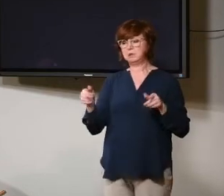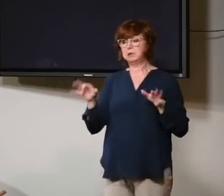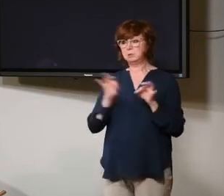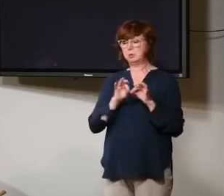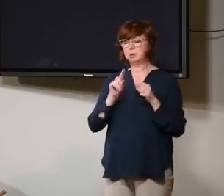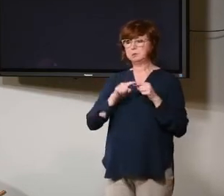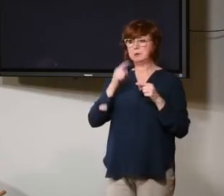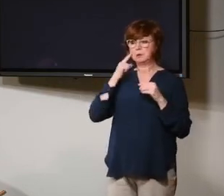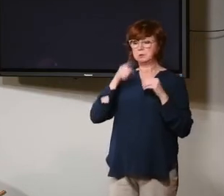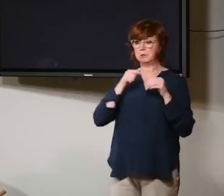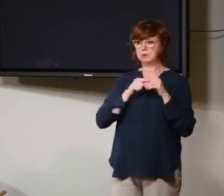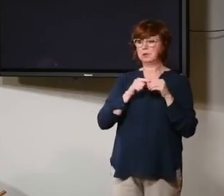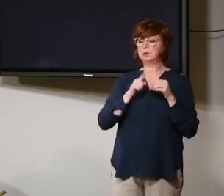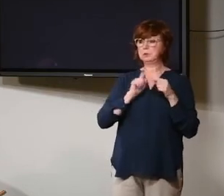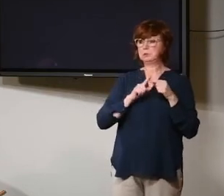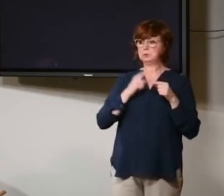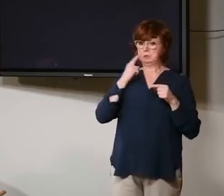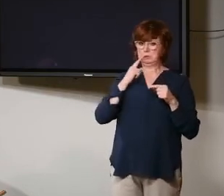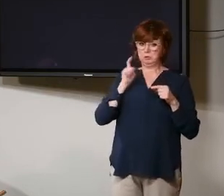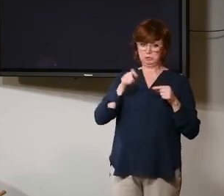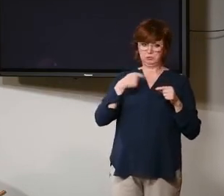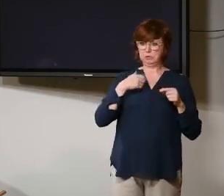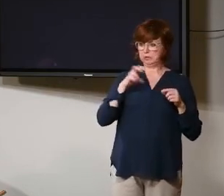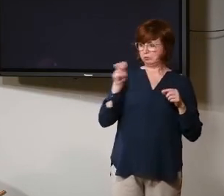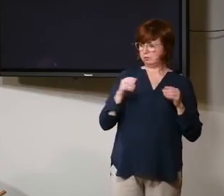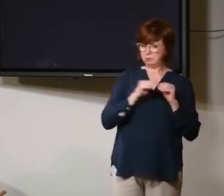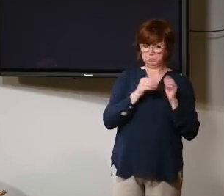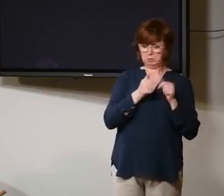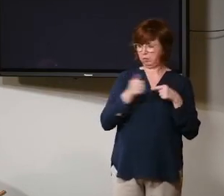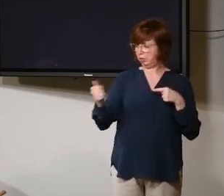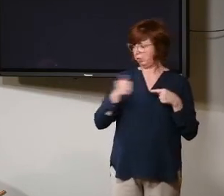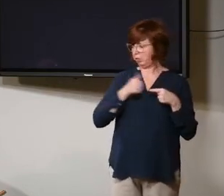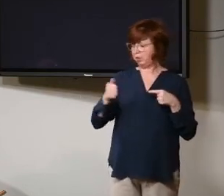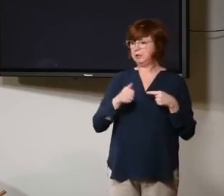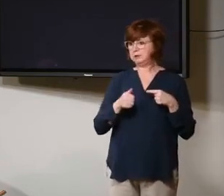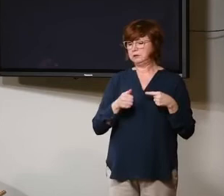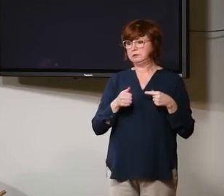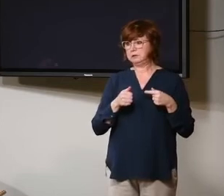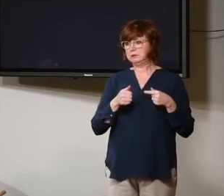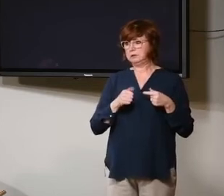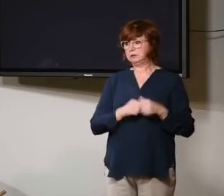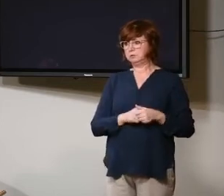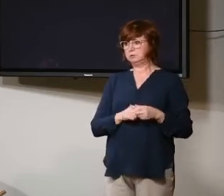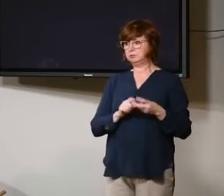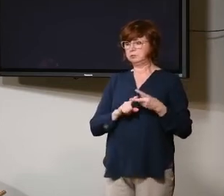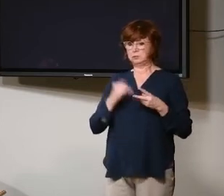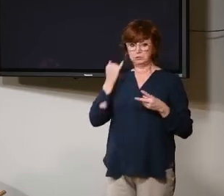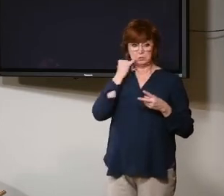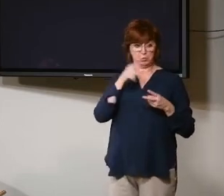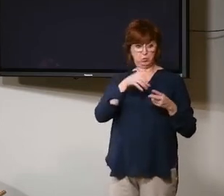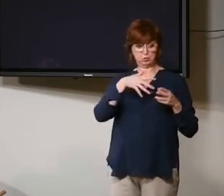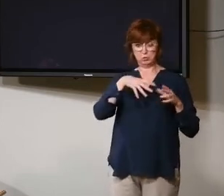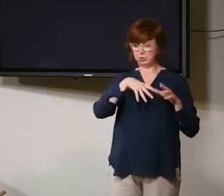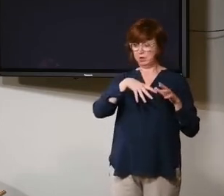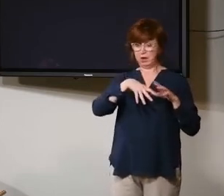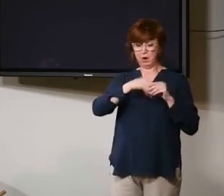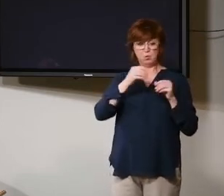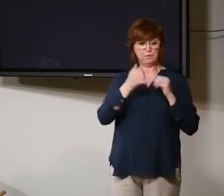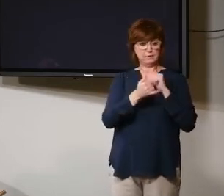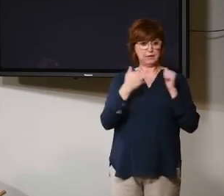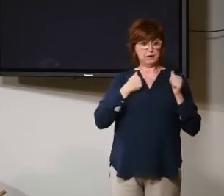discretionary travel for the next little while. Plus, of course, the challenges that people face, that they may travel out of Canada, but then they get stuck